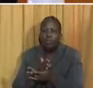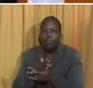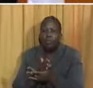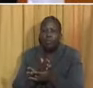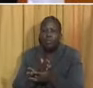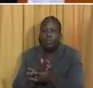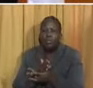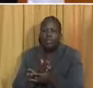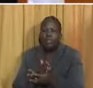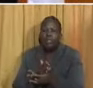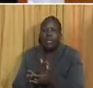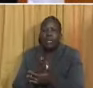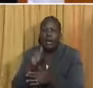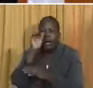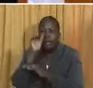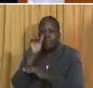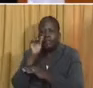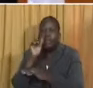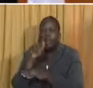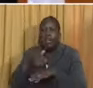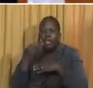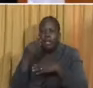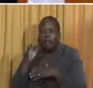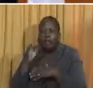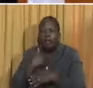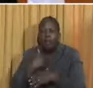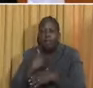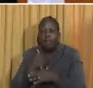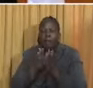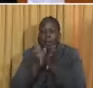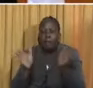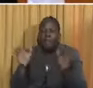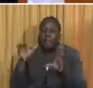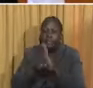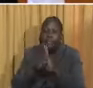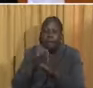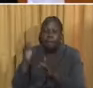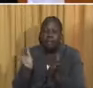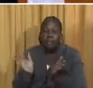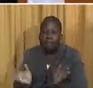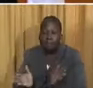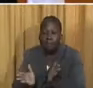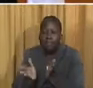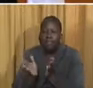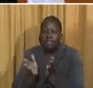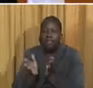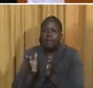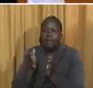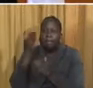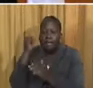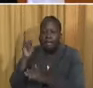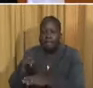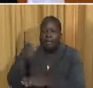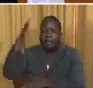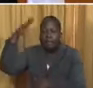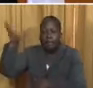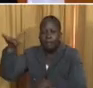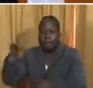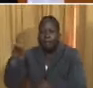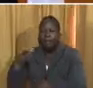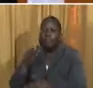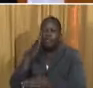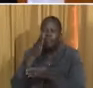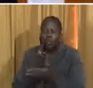Was there public participation by the promoters and later by the assemblies and parliament? According to the